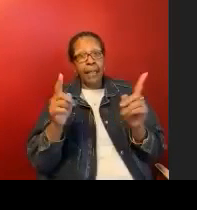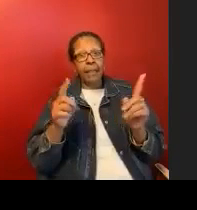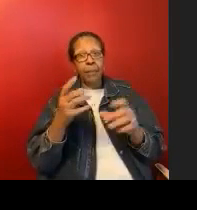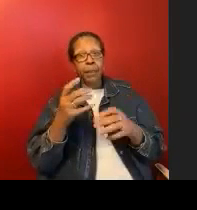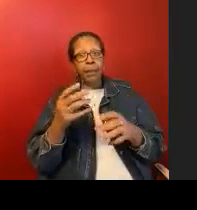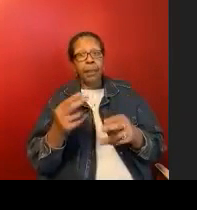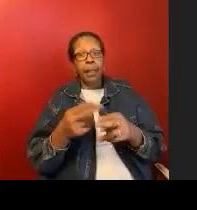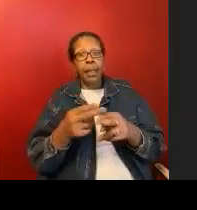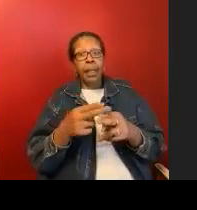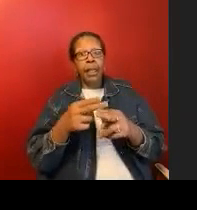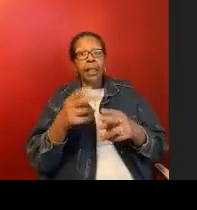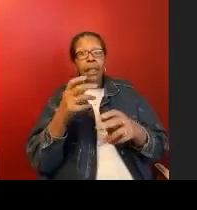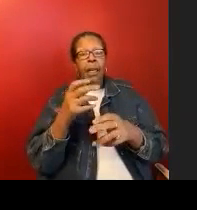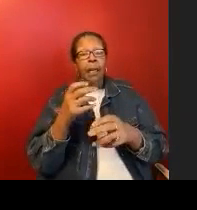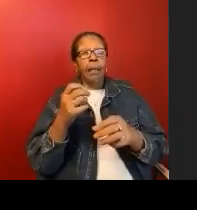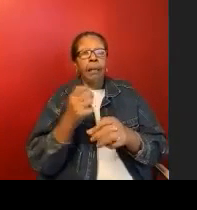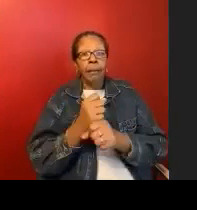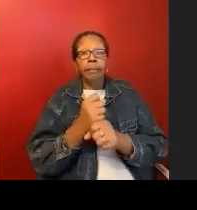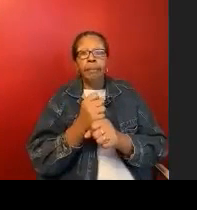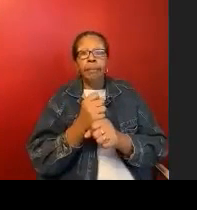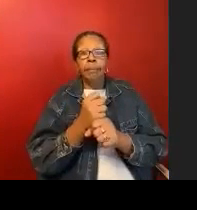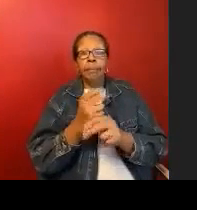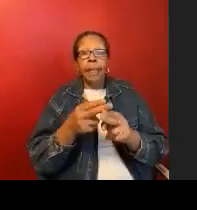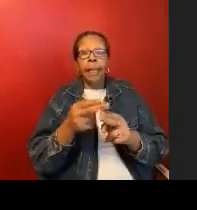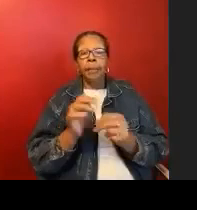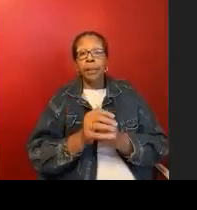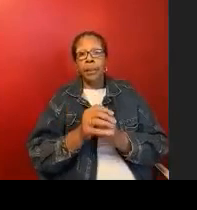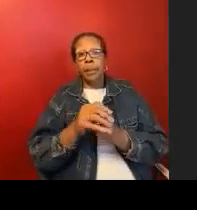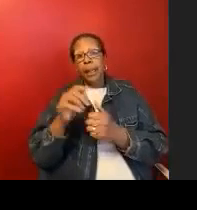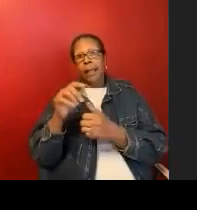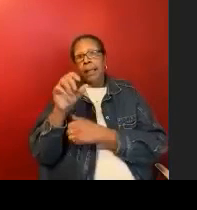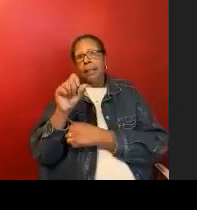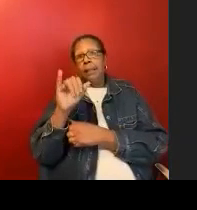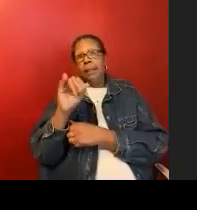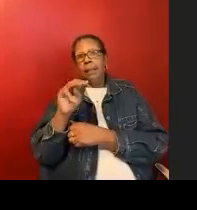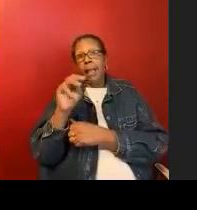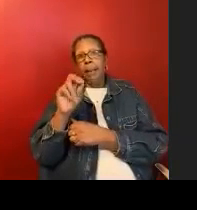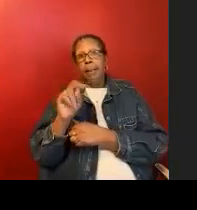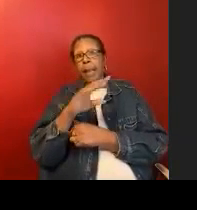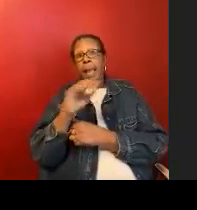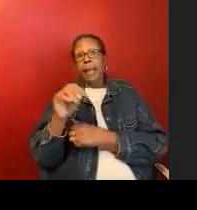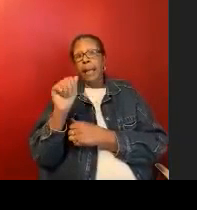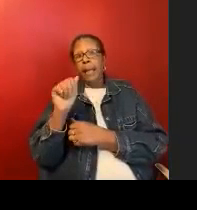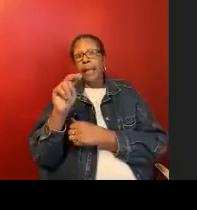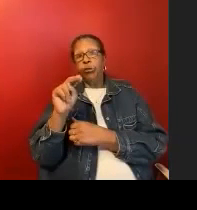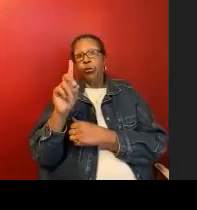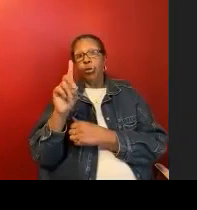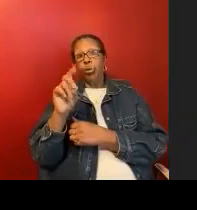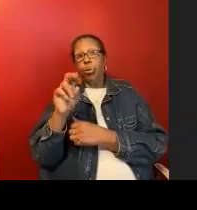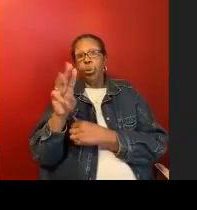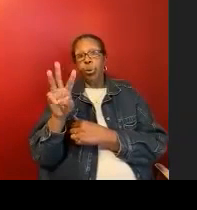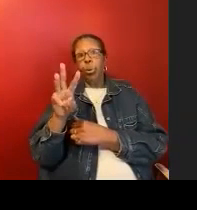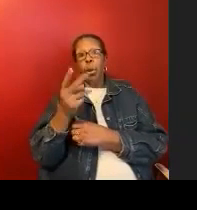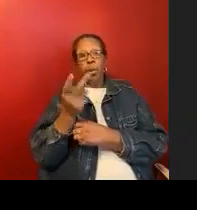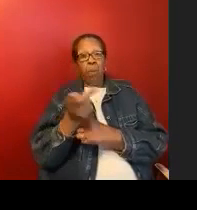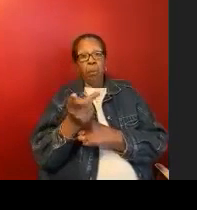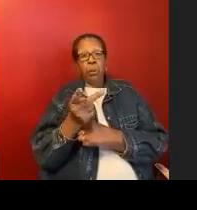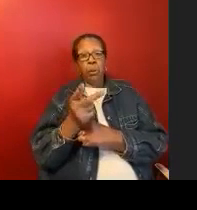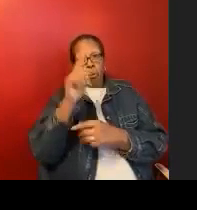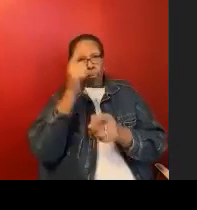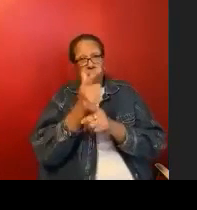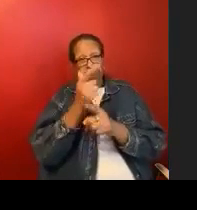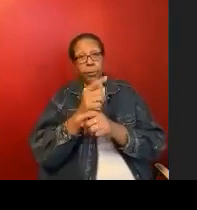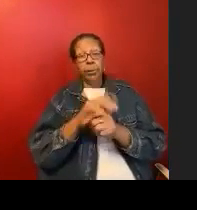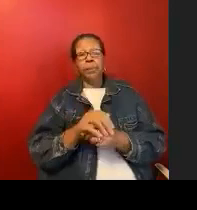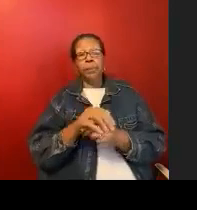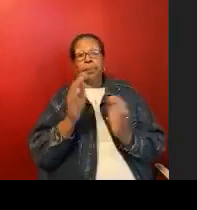the nickname is going to be important. And Simon and Andrew, they were brothers. They had